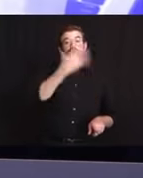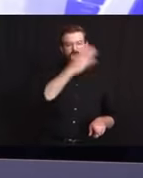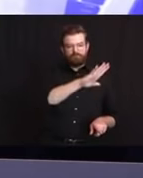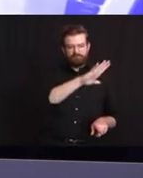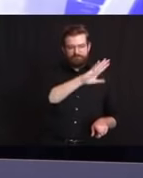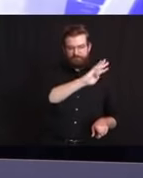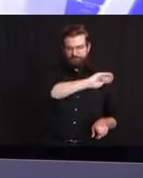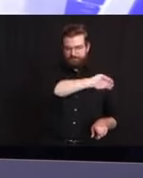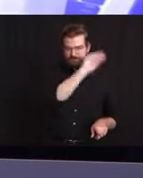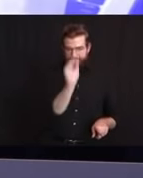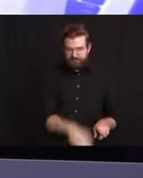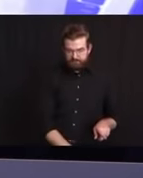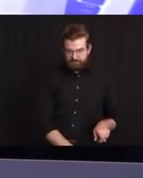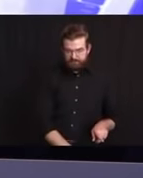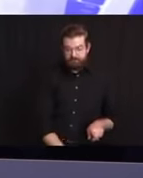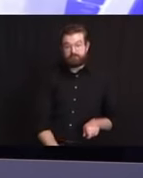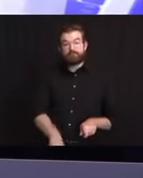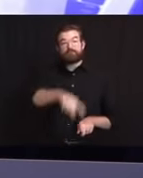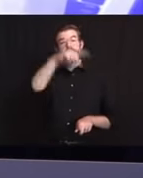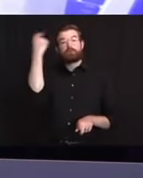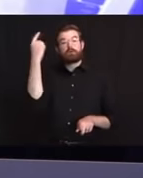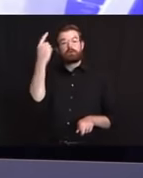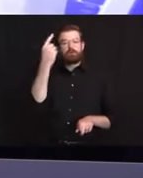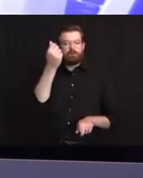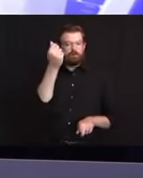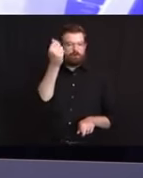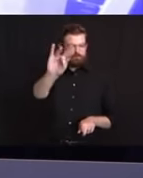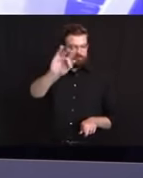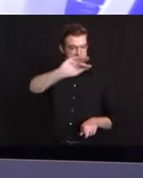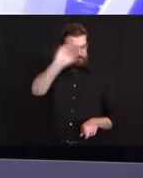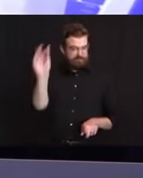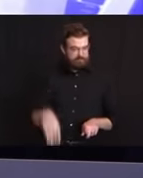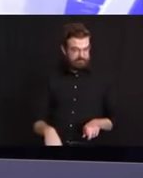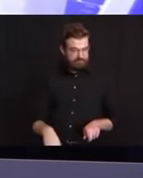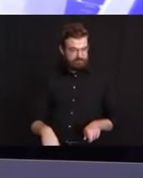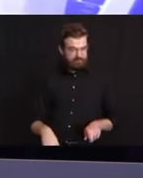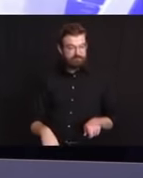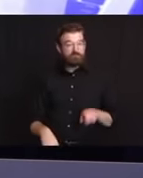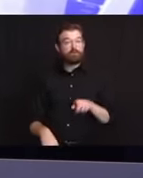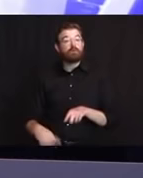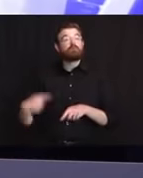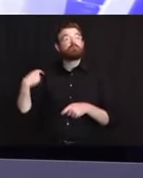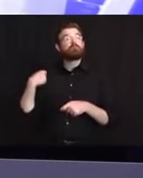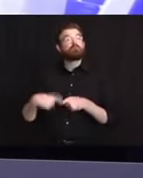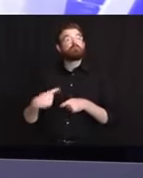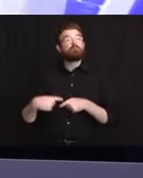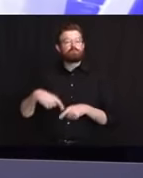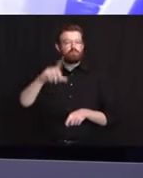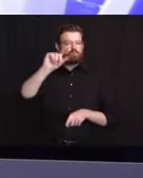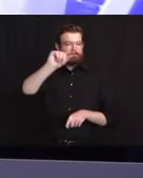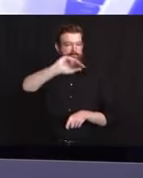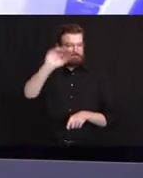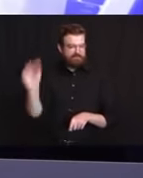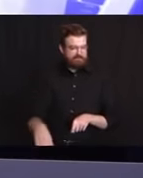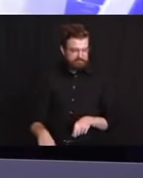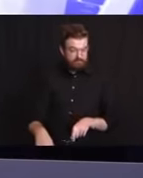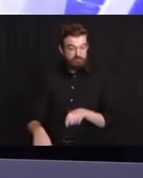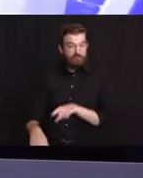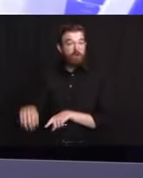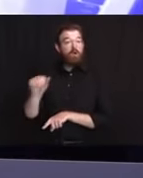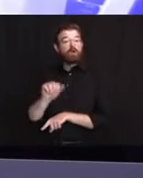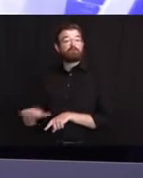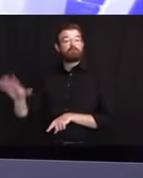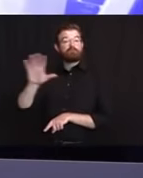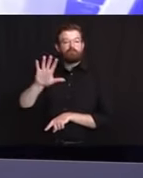5.2, Black 18.3, Hispanic 20.2, Asian 5.5, and other